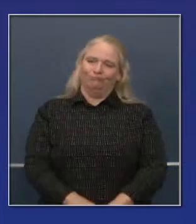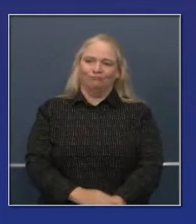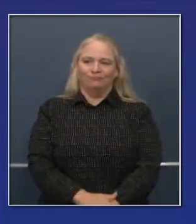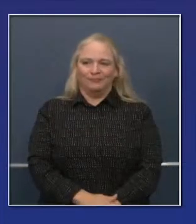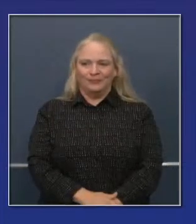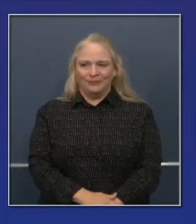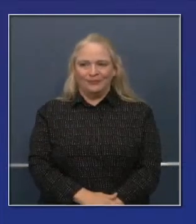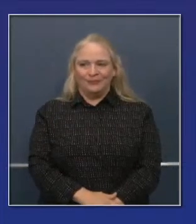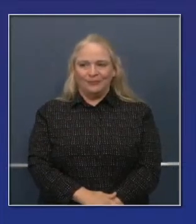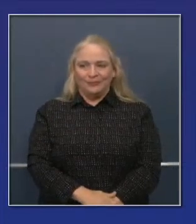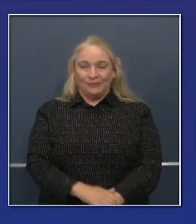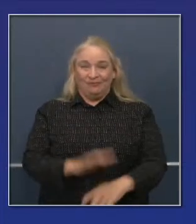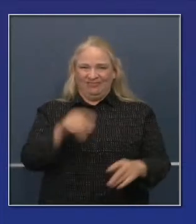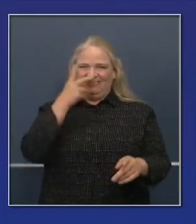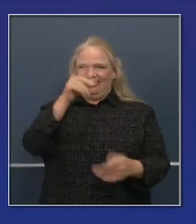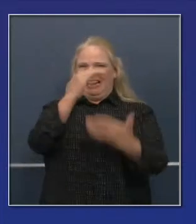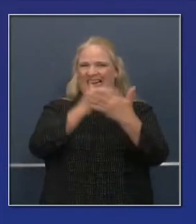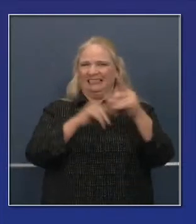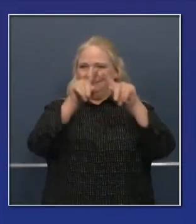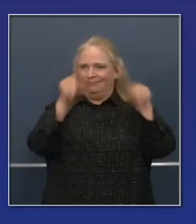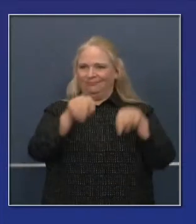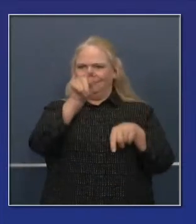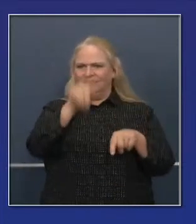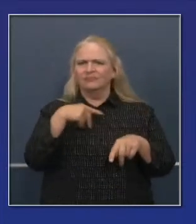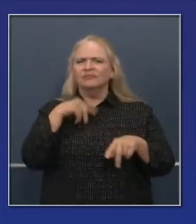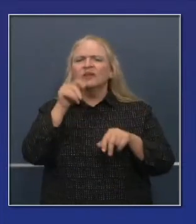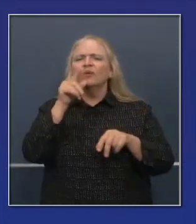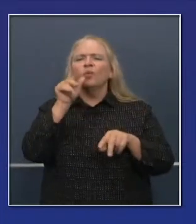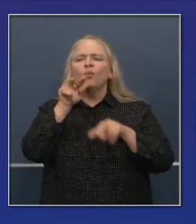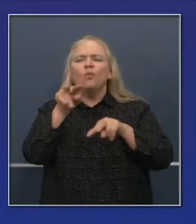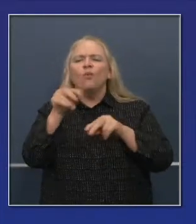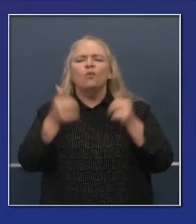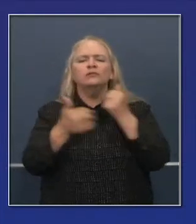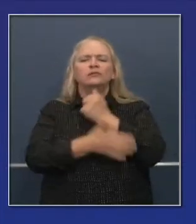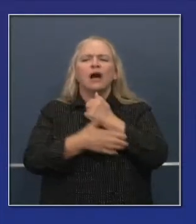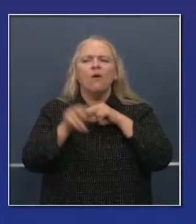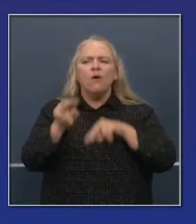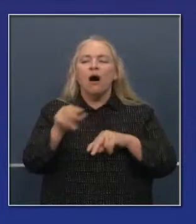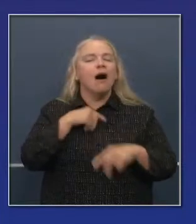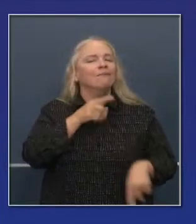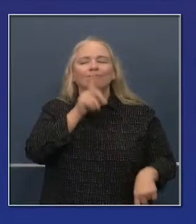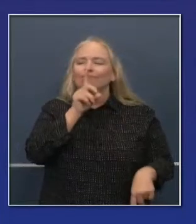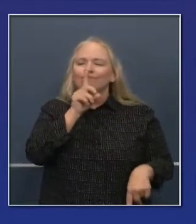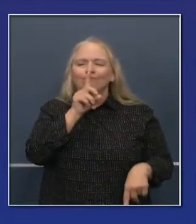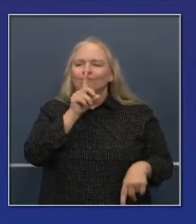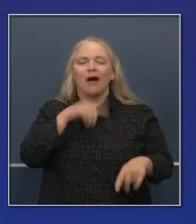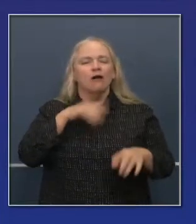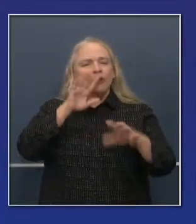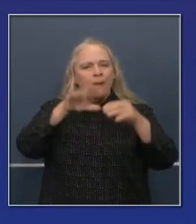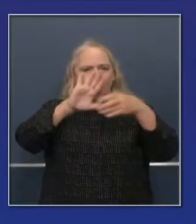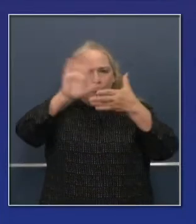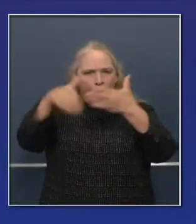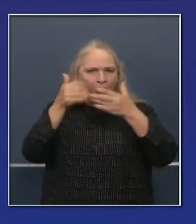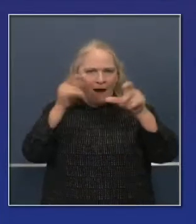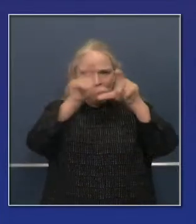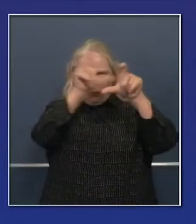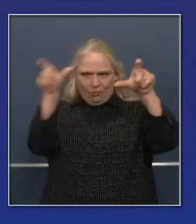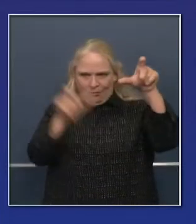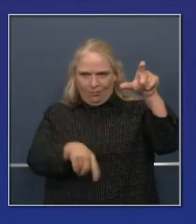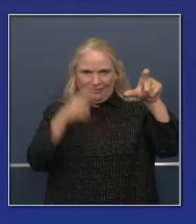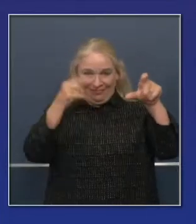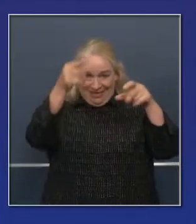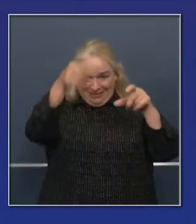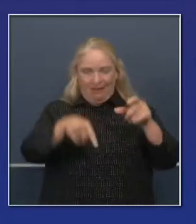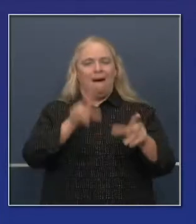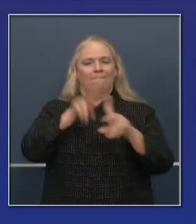list that we announced on July 1st. So this is a new statewide action effective today.